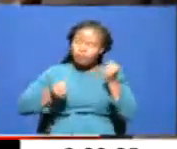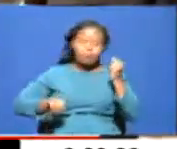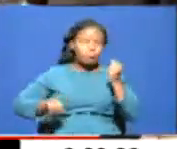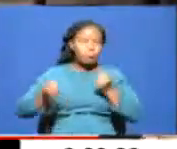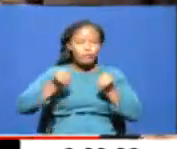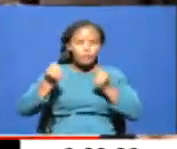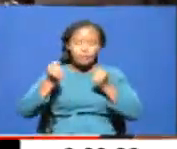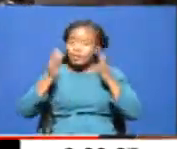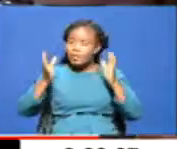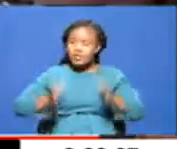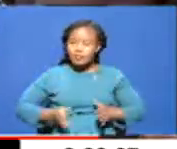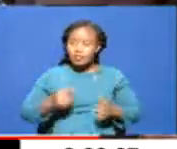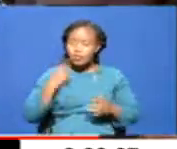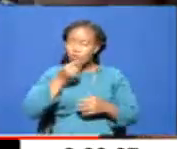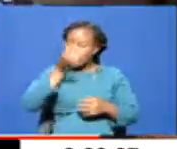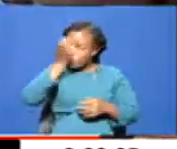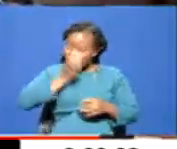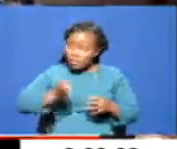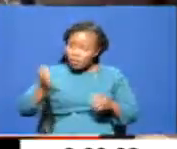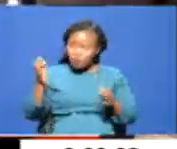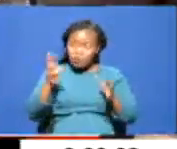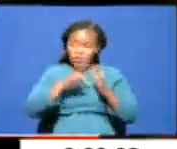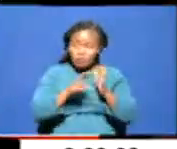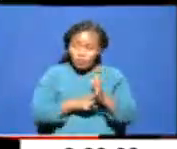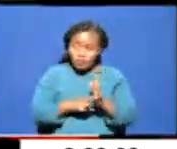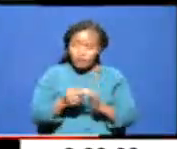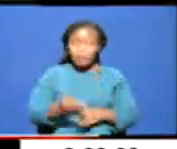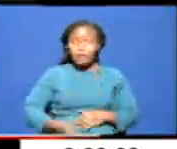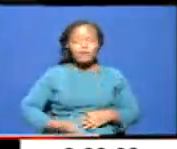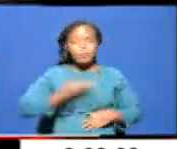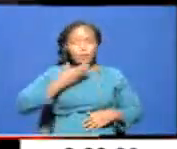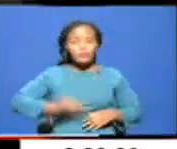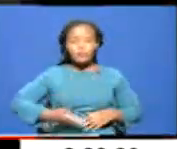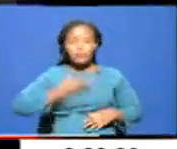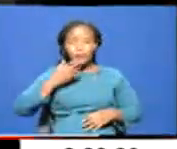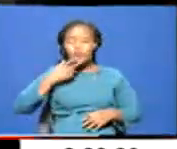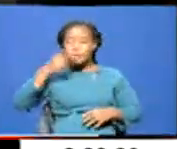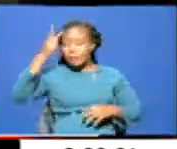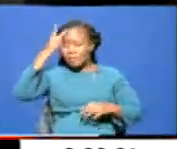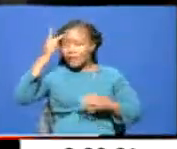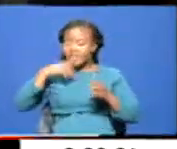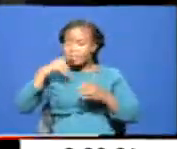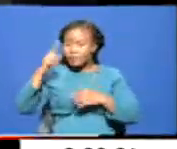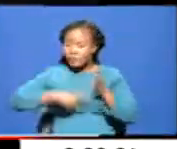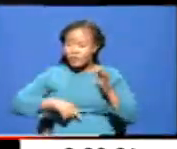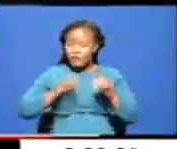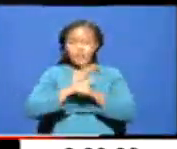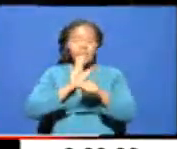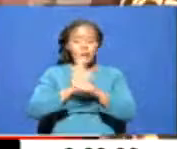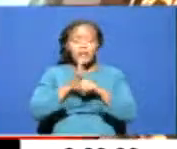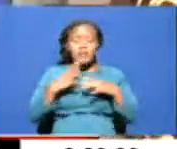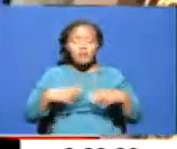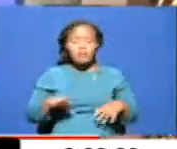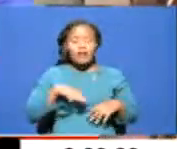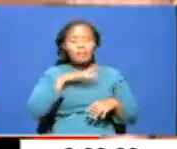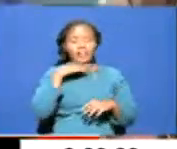rules. The aggrieved parents claim they have lost many lives for the last 3 years and nothing has been